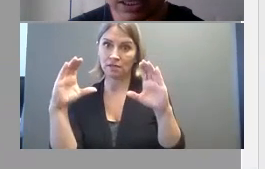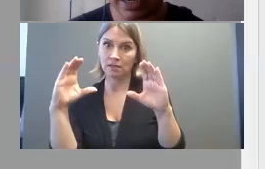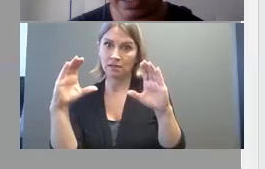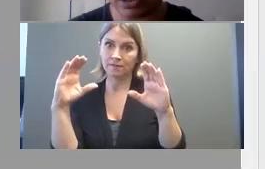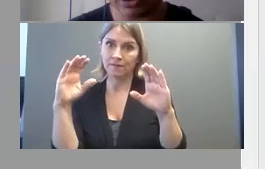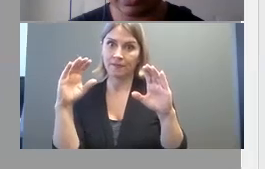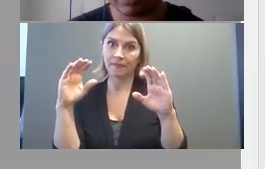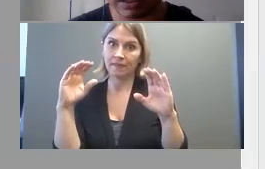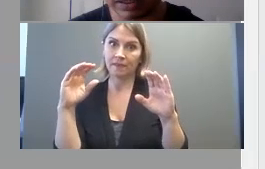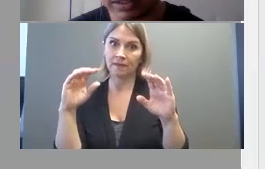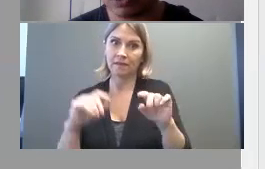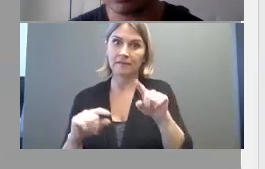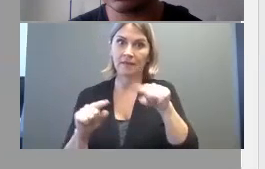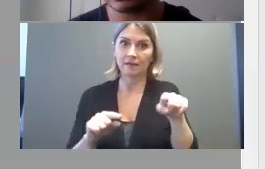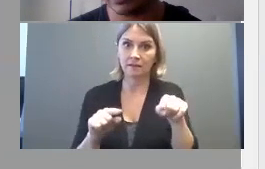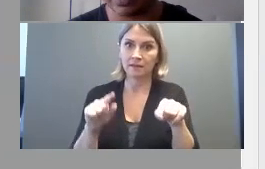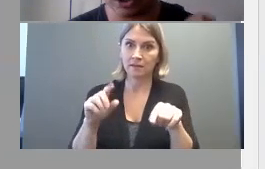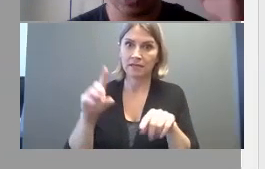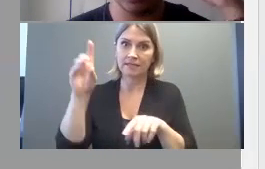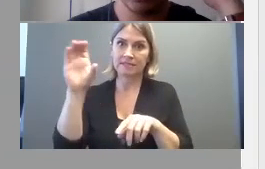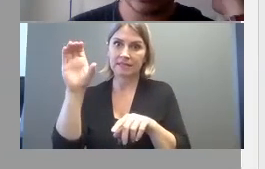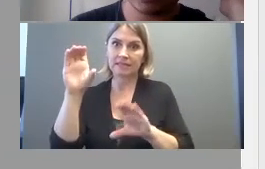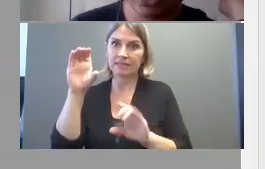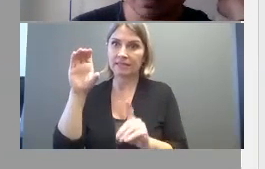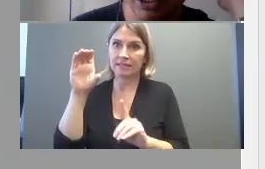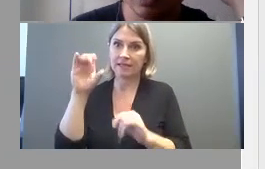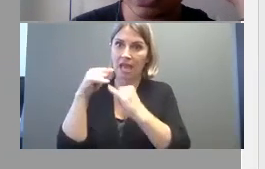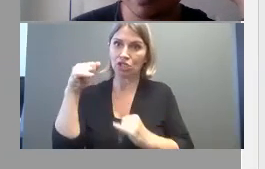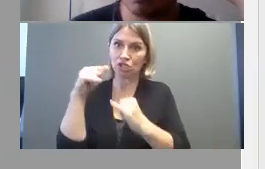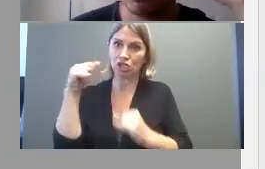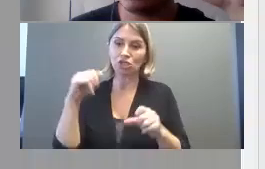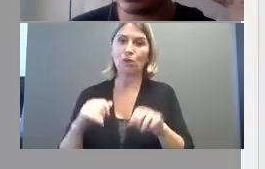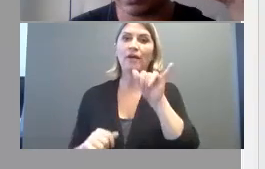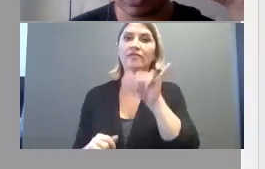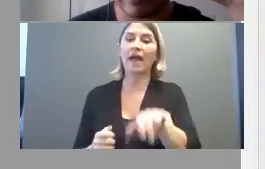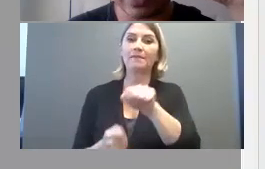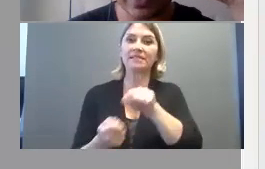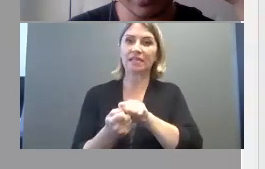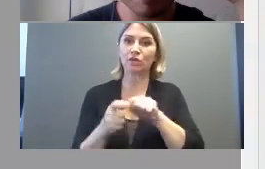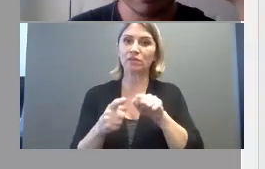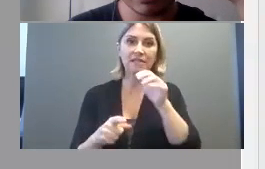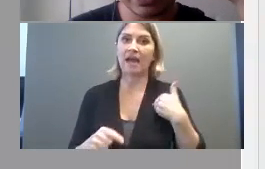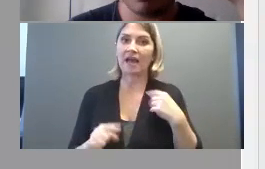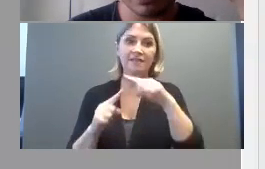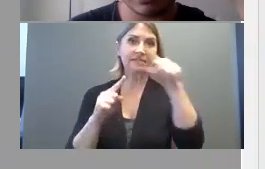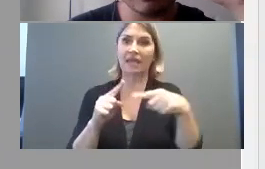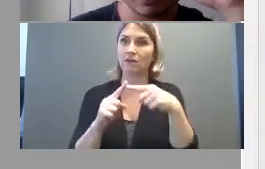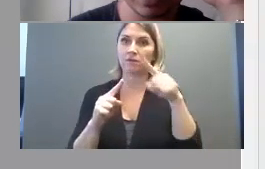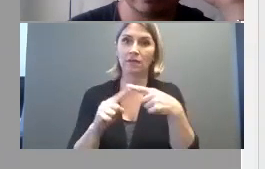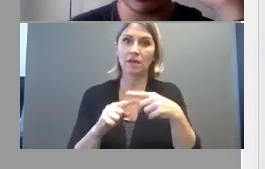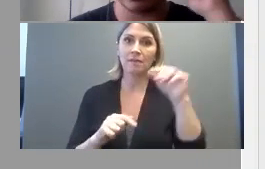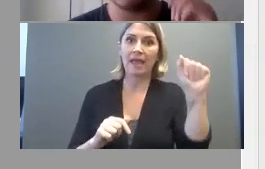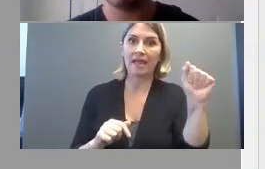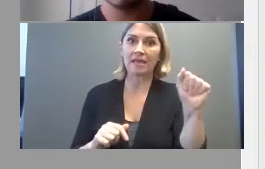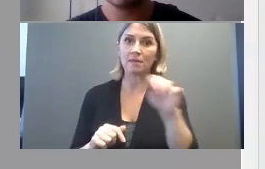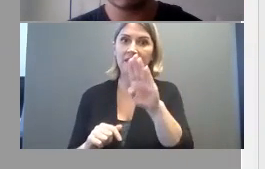C, D and edge, and D to C another edge. Right, so this particular subcomponent does not have a cycle, but A, B, and F